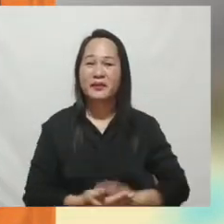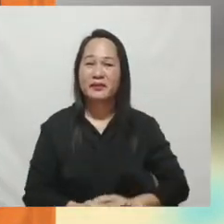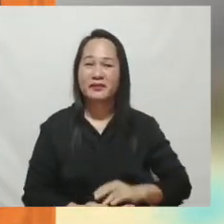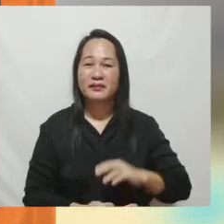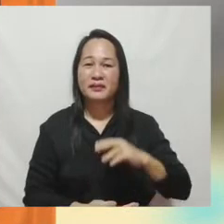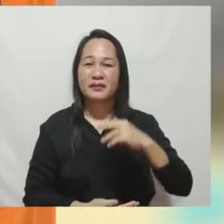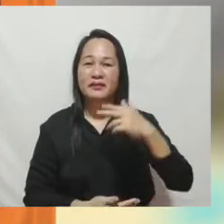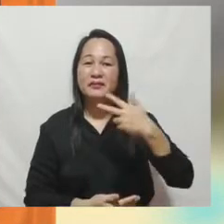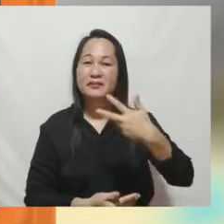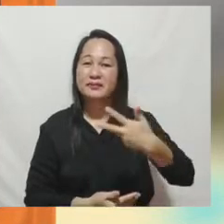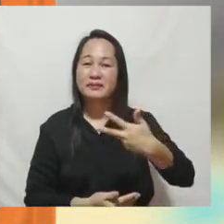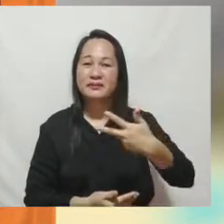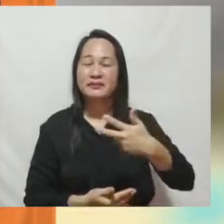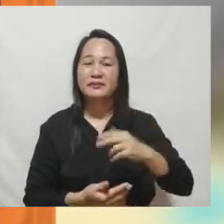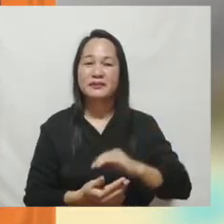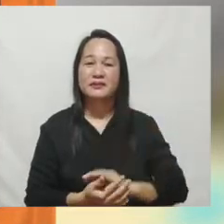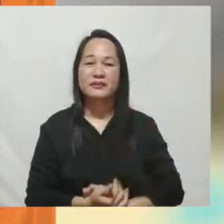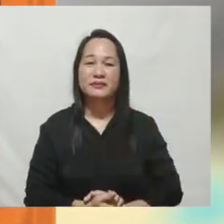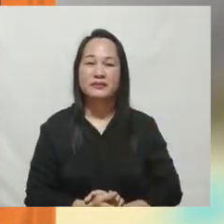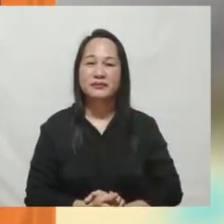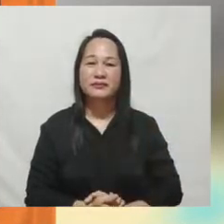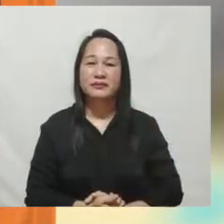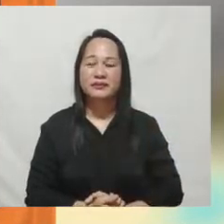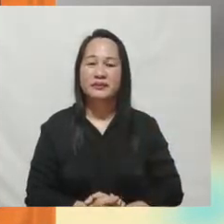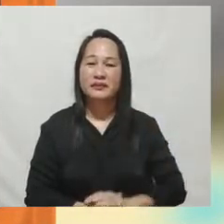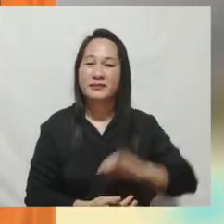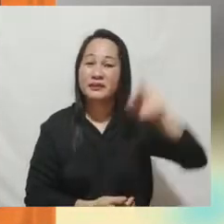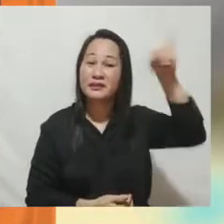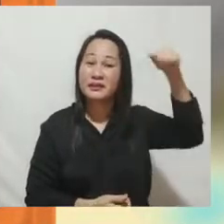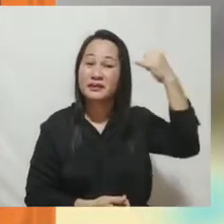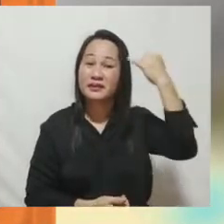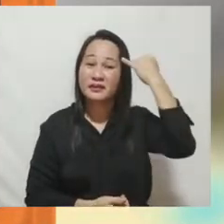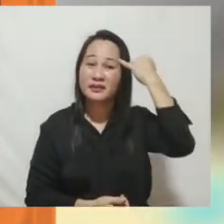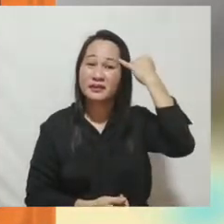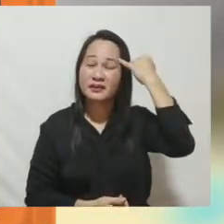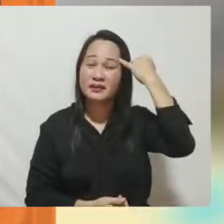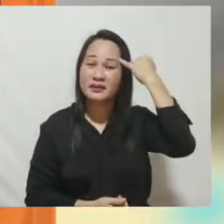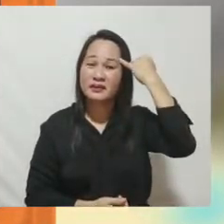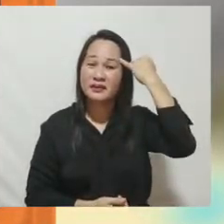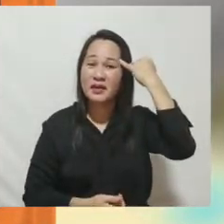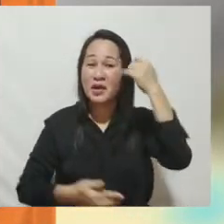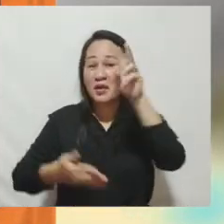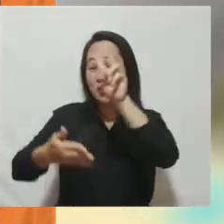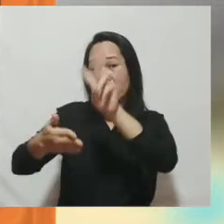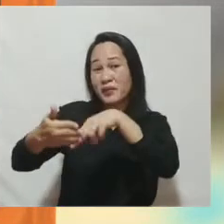Number 3. Jake, read the writings on the board.